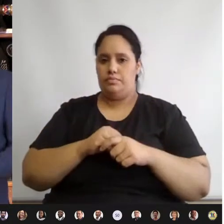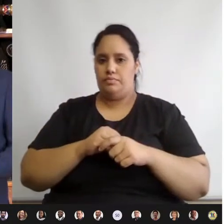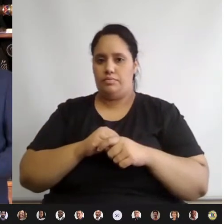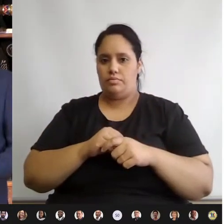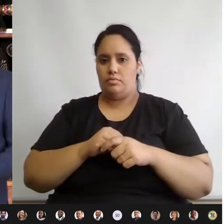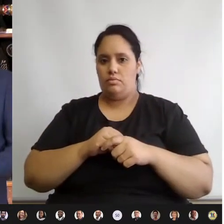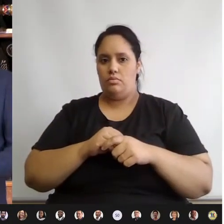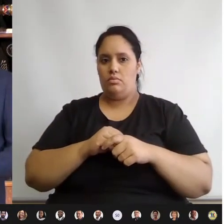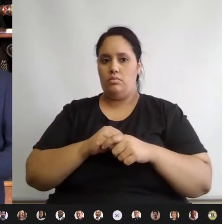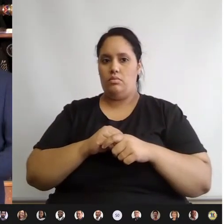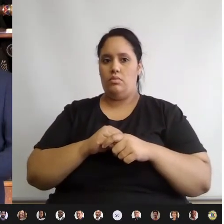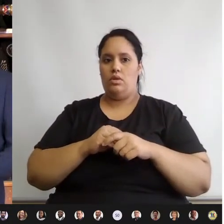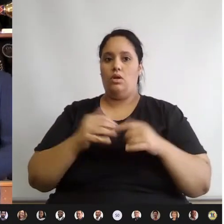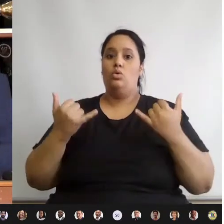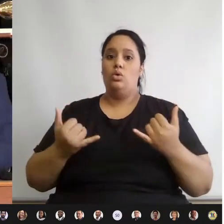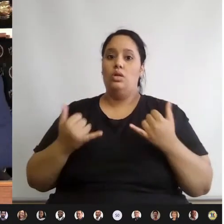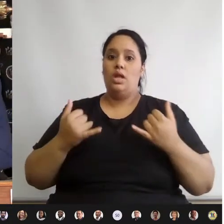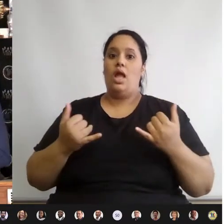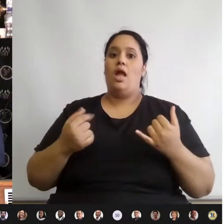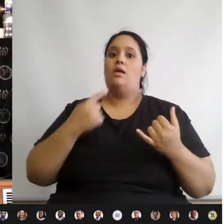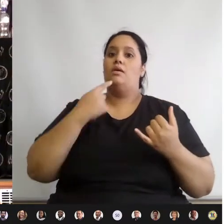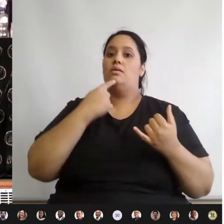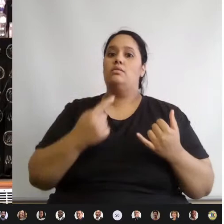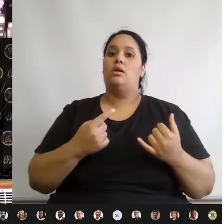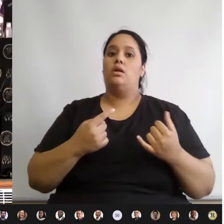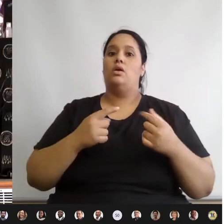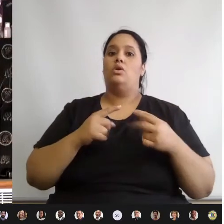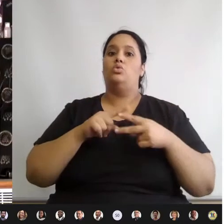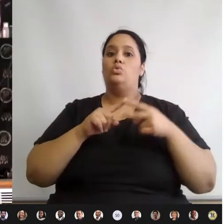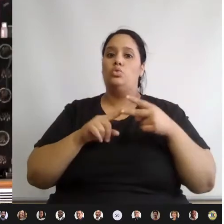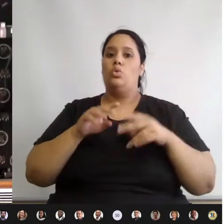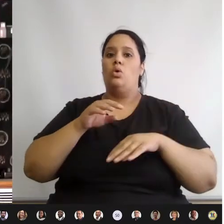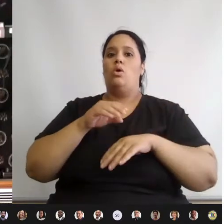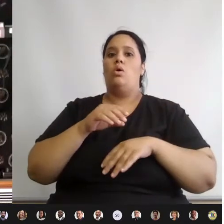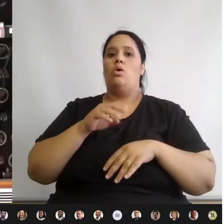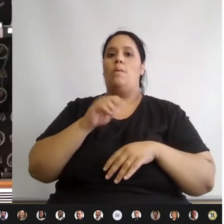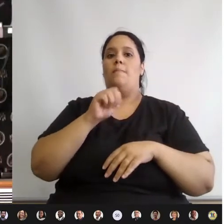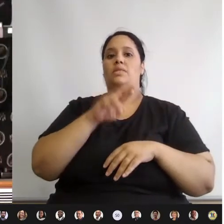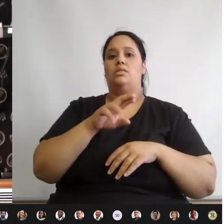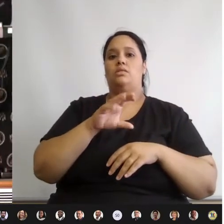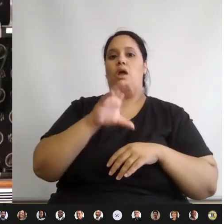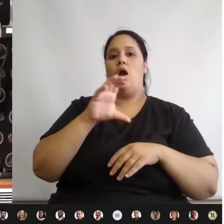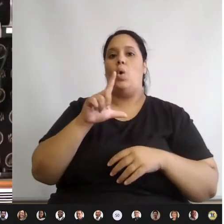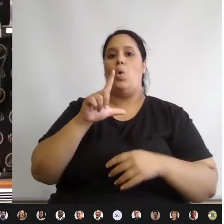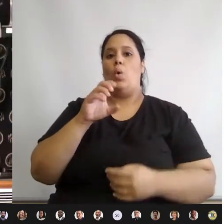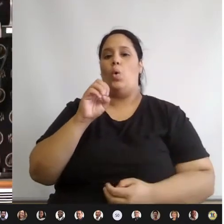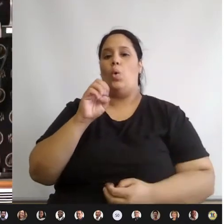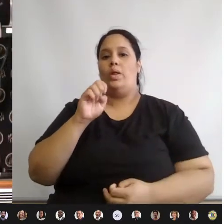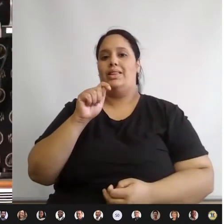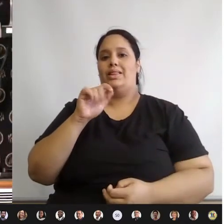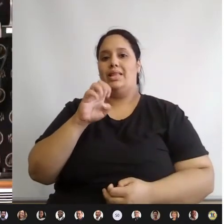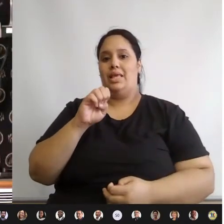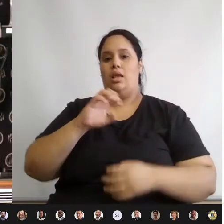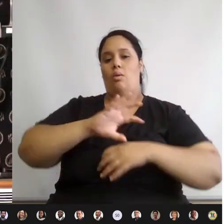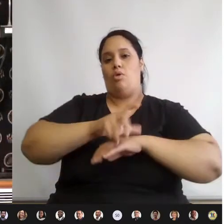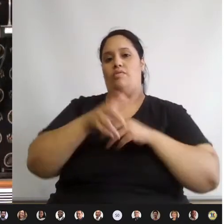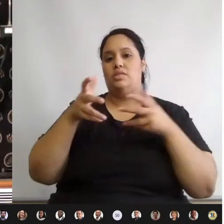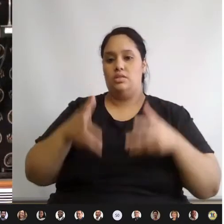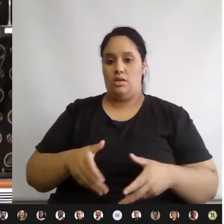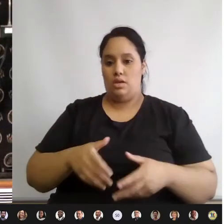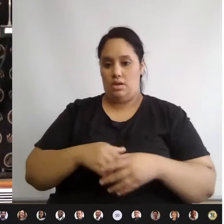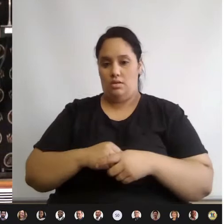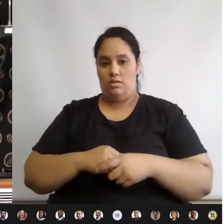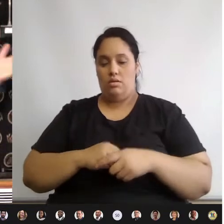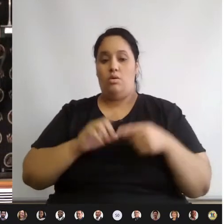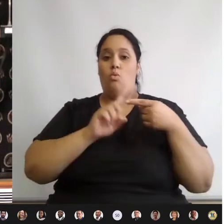today around two Mr. Klutis. There are two Mr. Klutis in this province. One